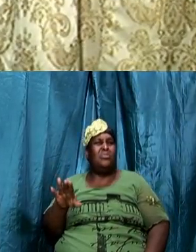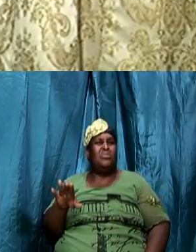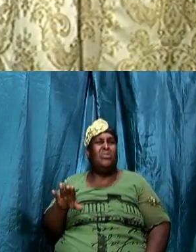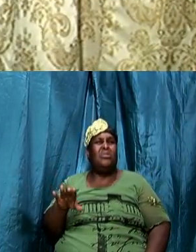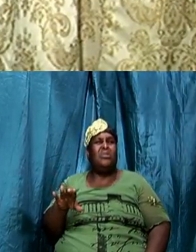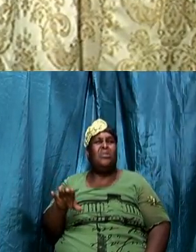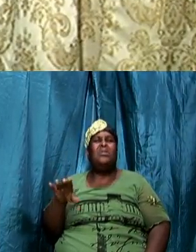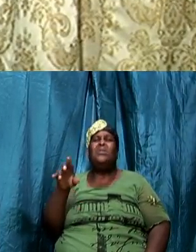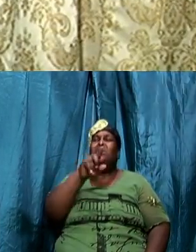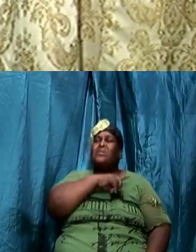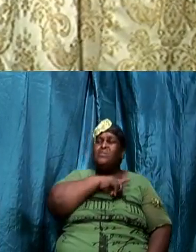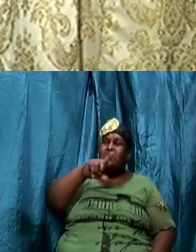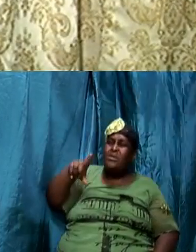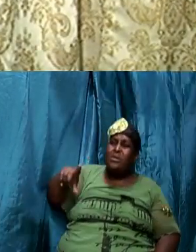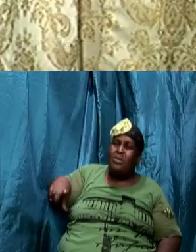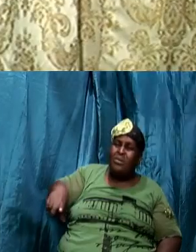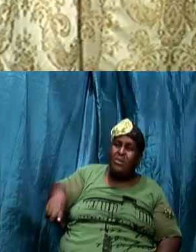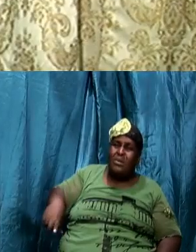The Lord